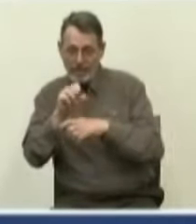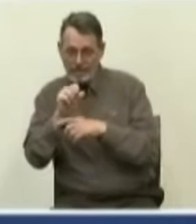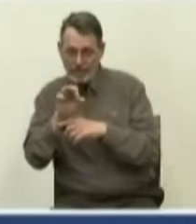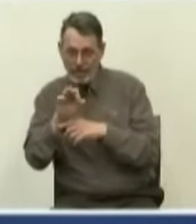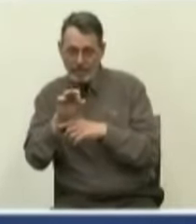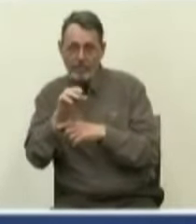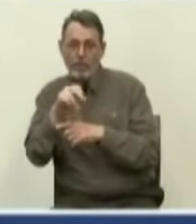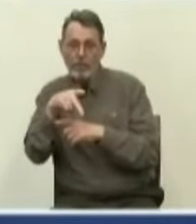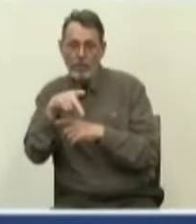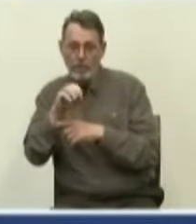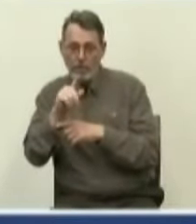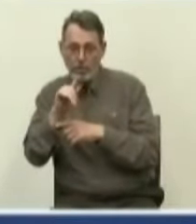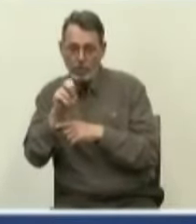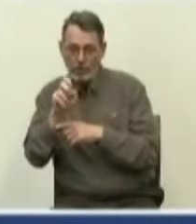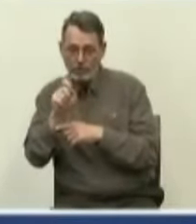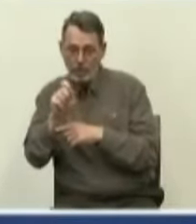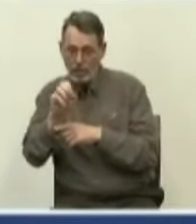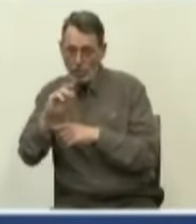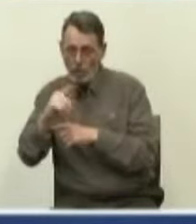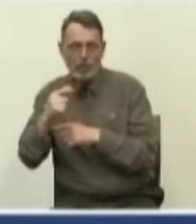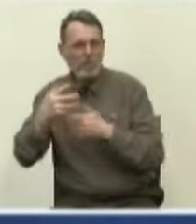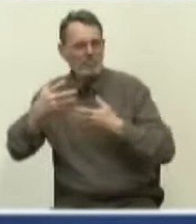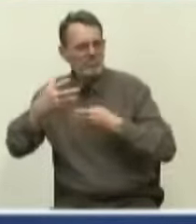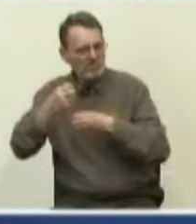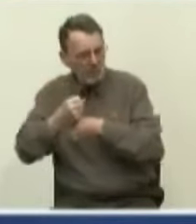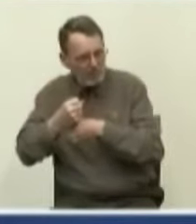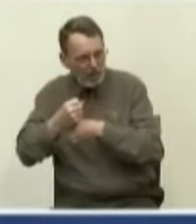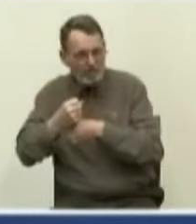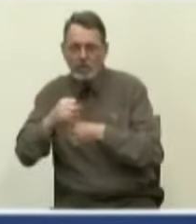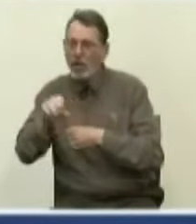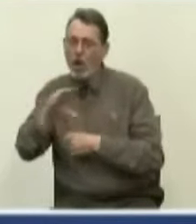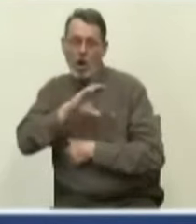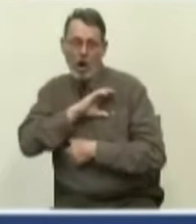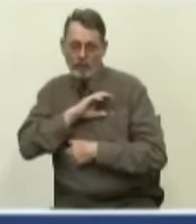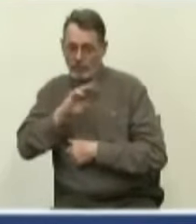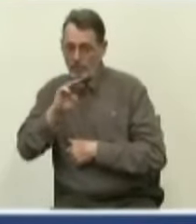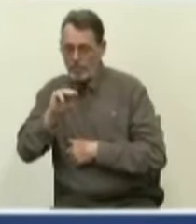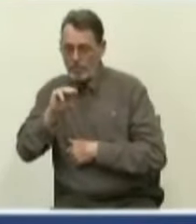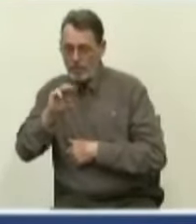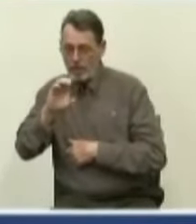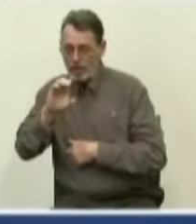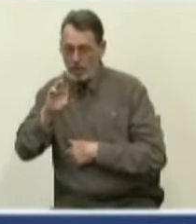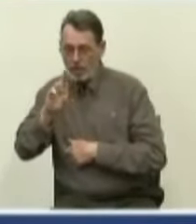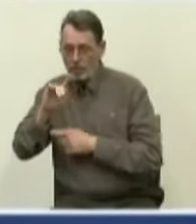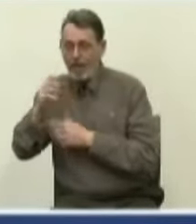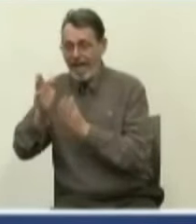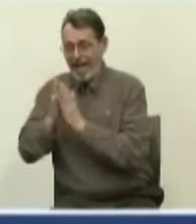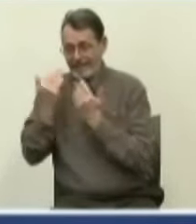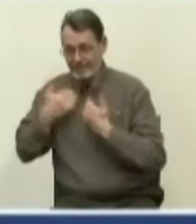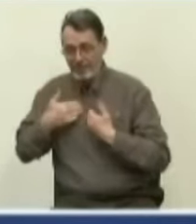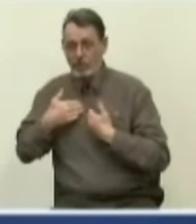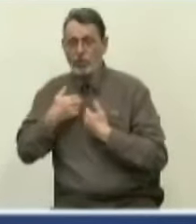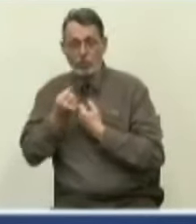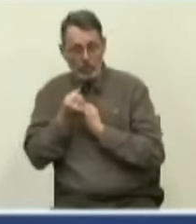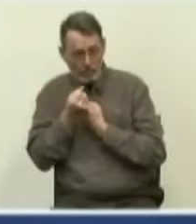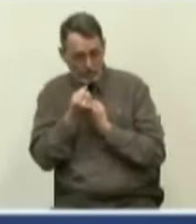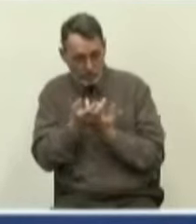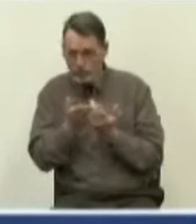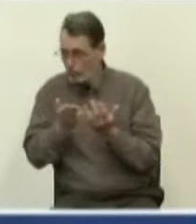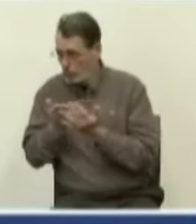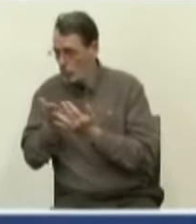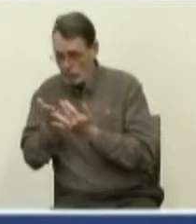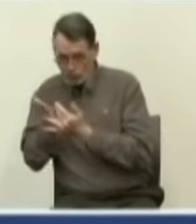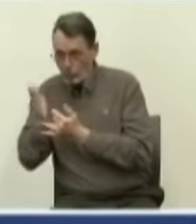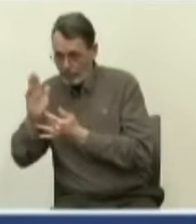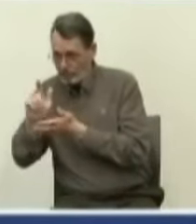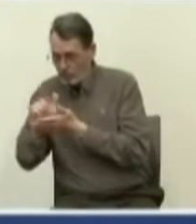sanfranciscopolice.org. But to summarize, Officer McAuliffe asked me to convey through his attorney